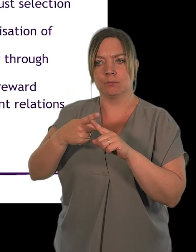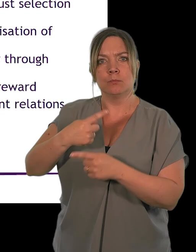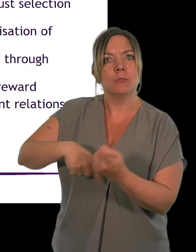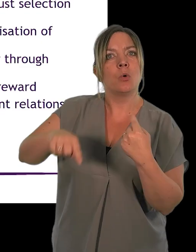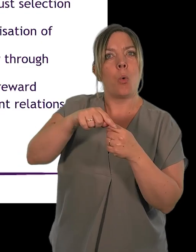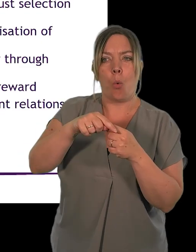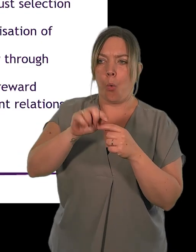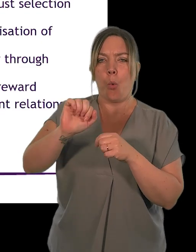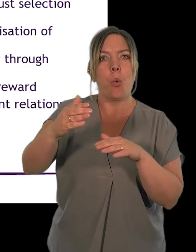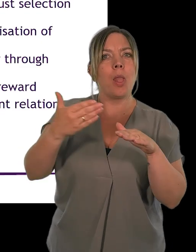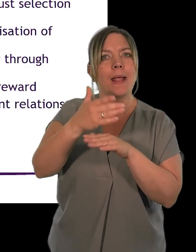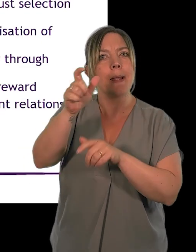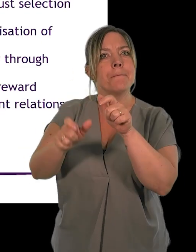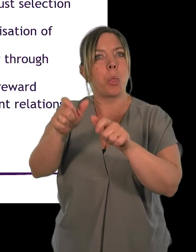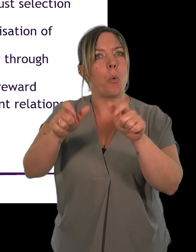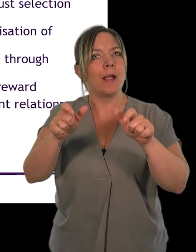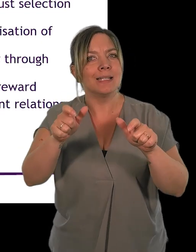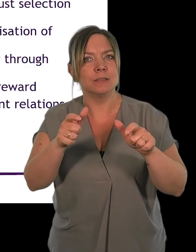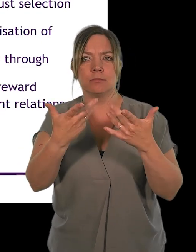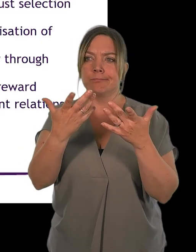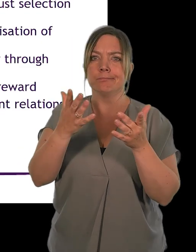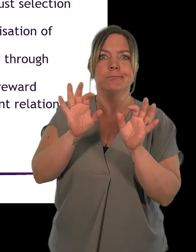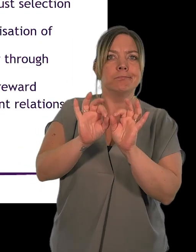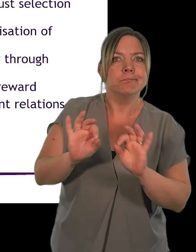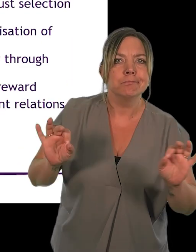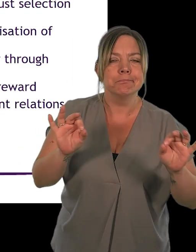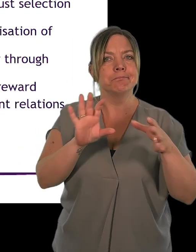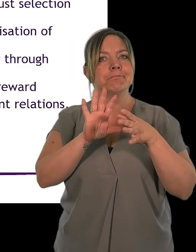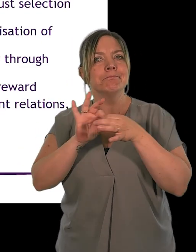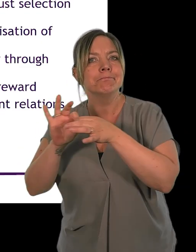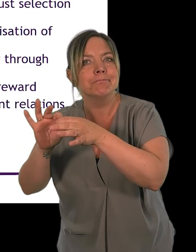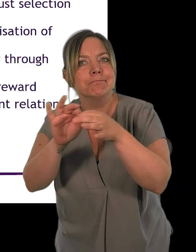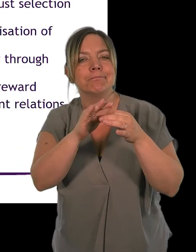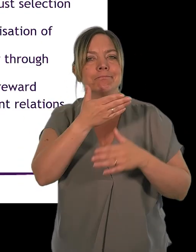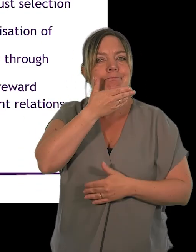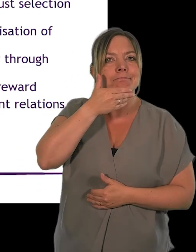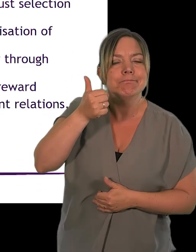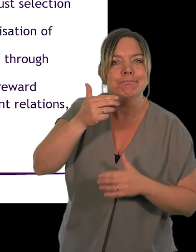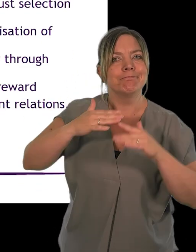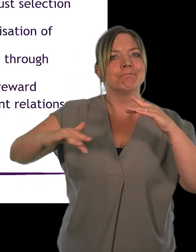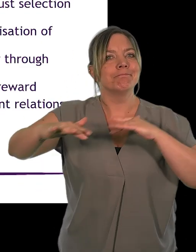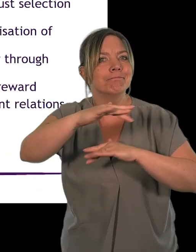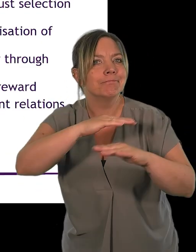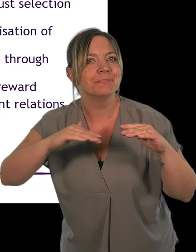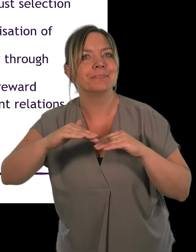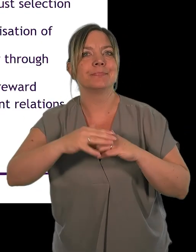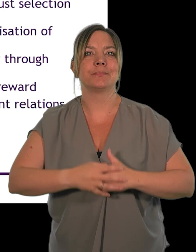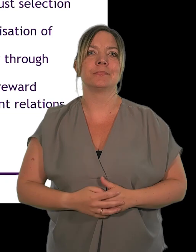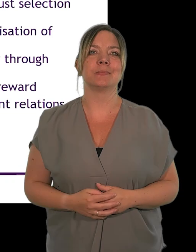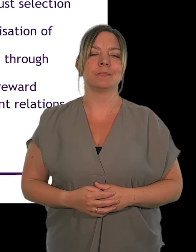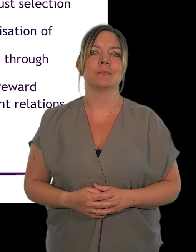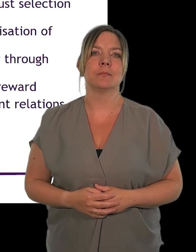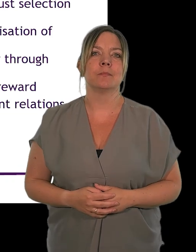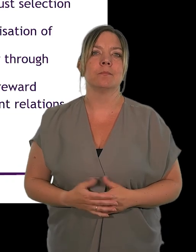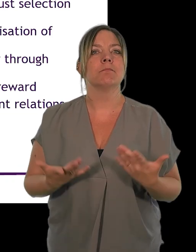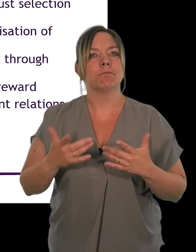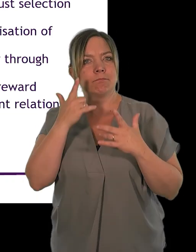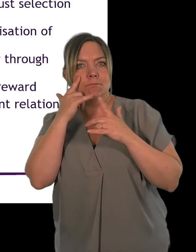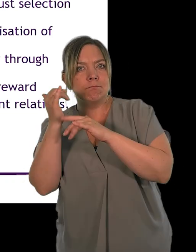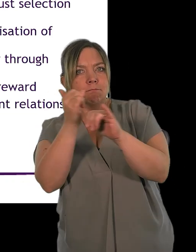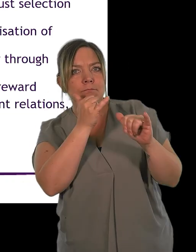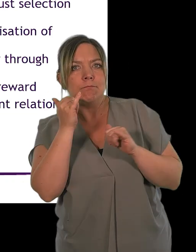creating harmonious employee relations climate within Company X, monitoring